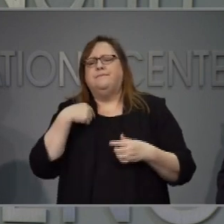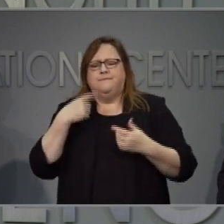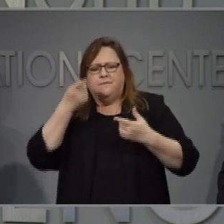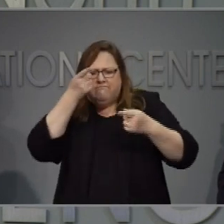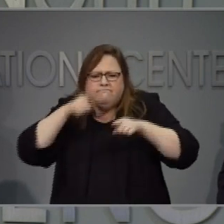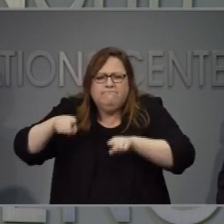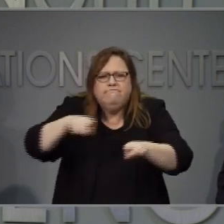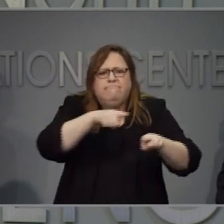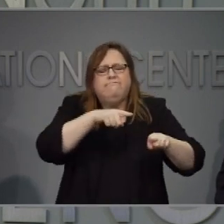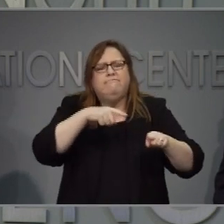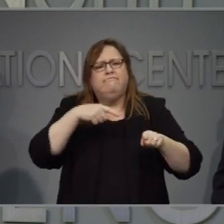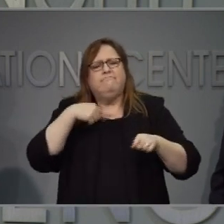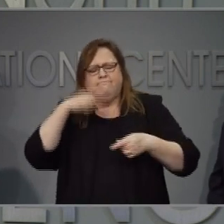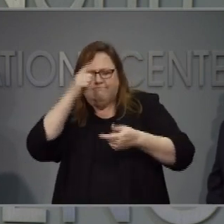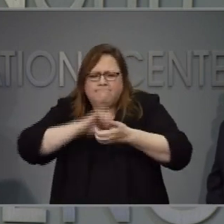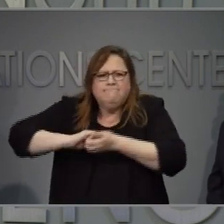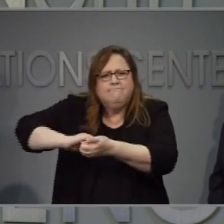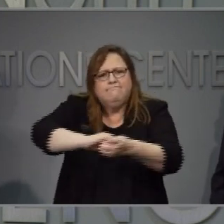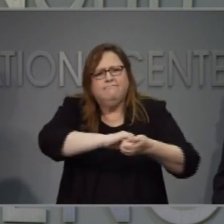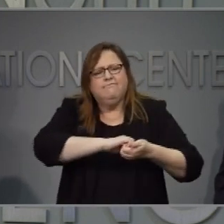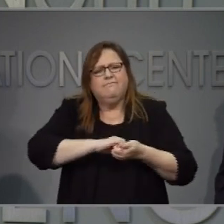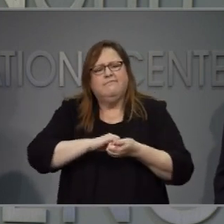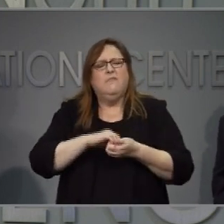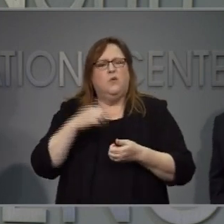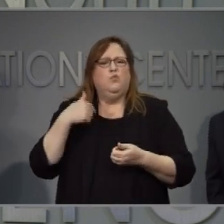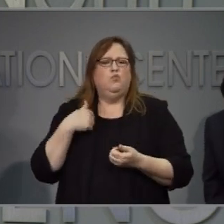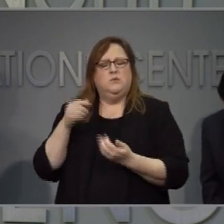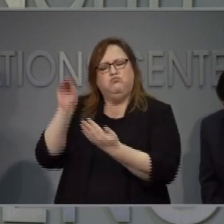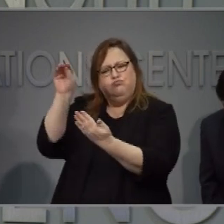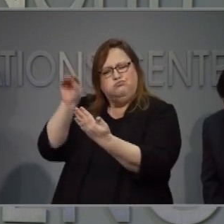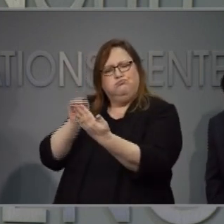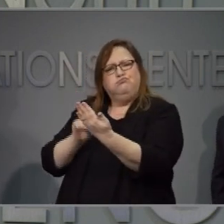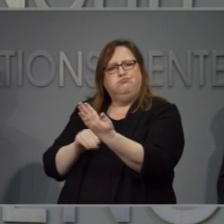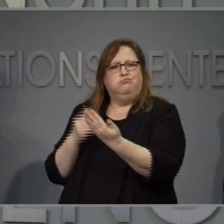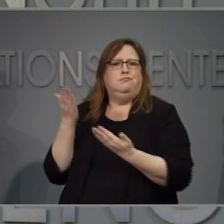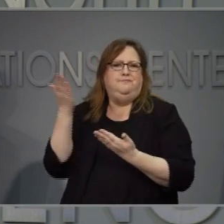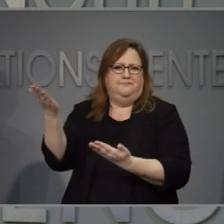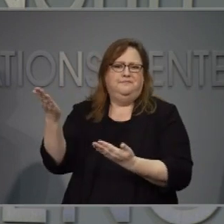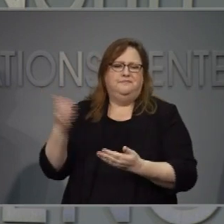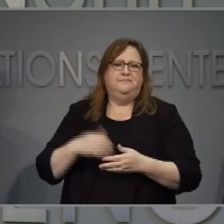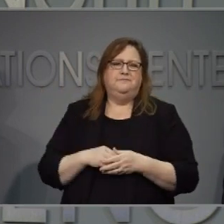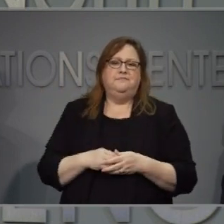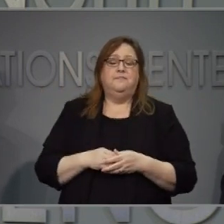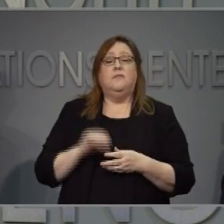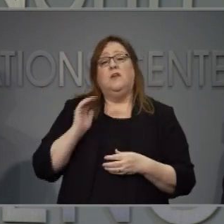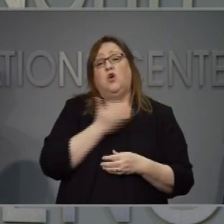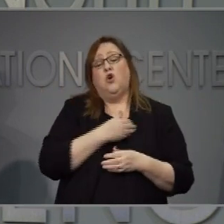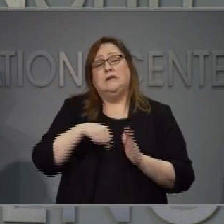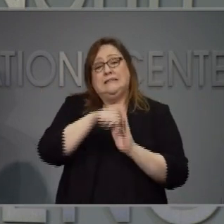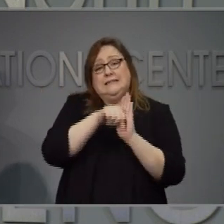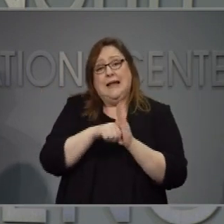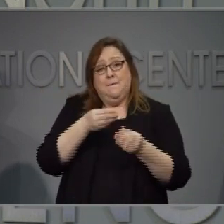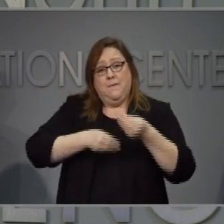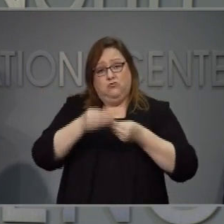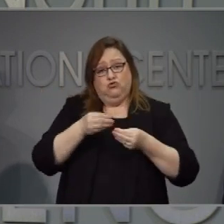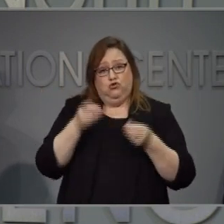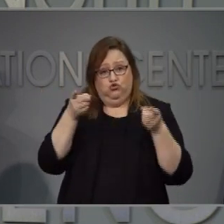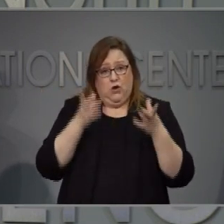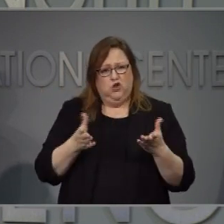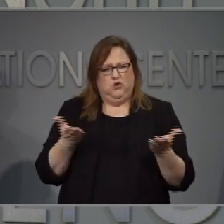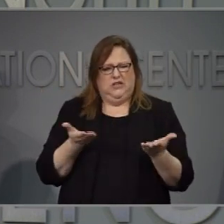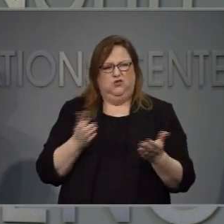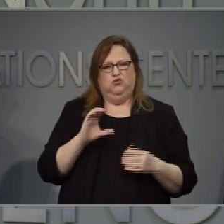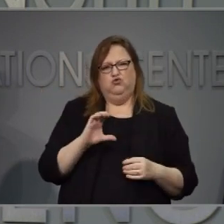and compromise. With me today is our State Budget Director, Charlie Perouse, who will